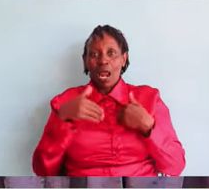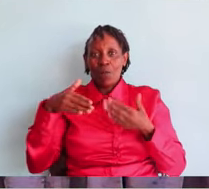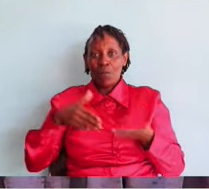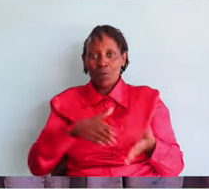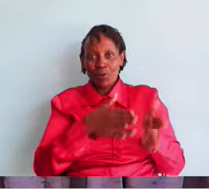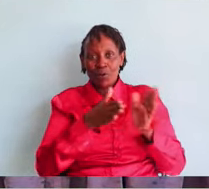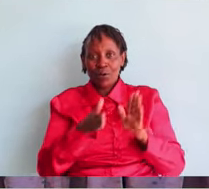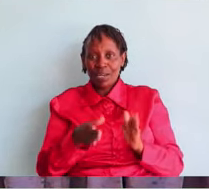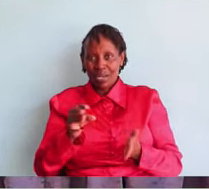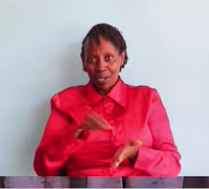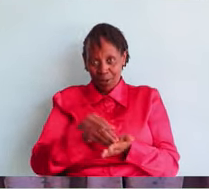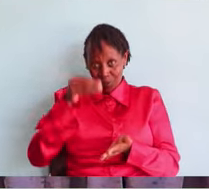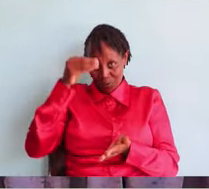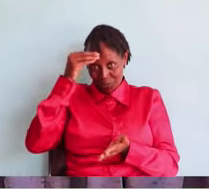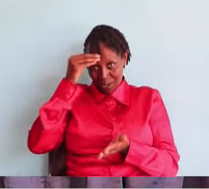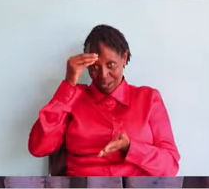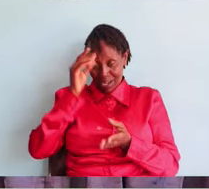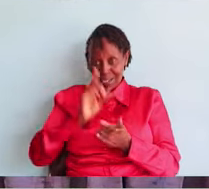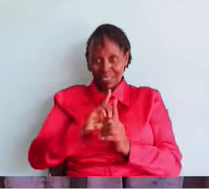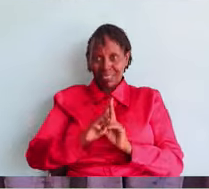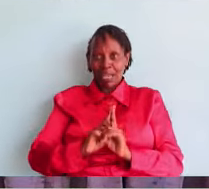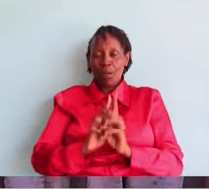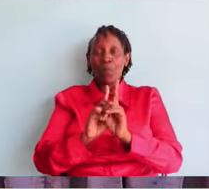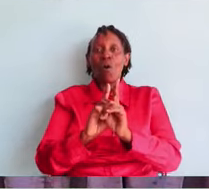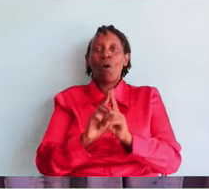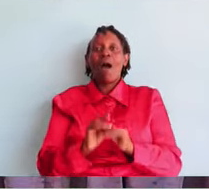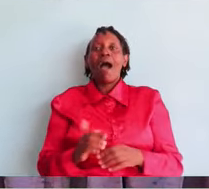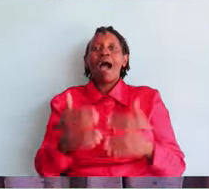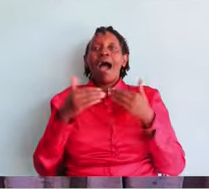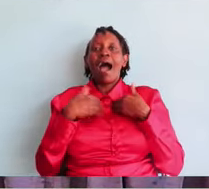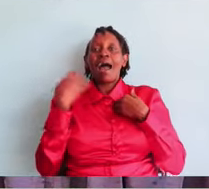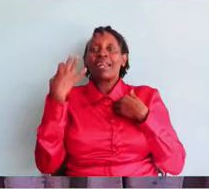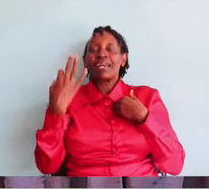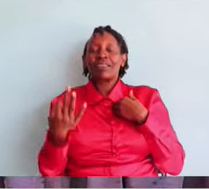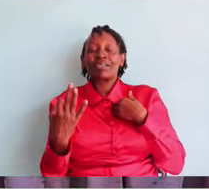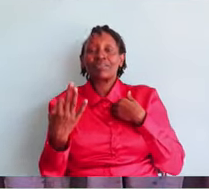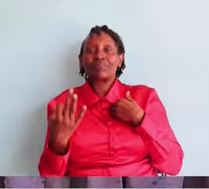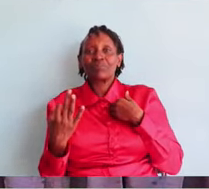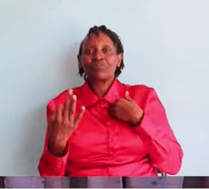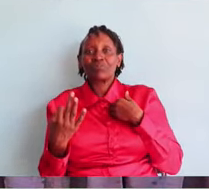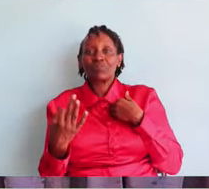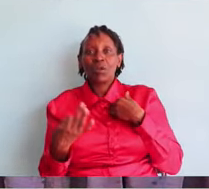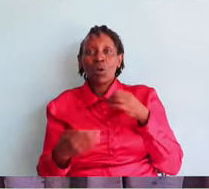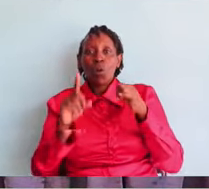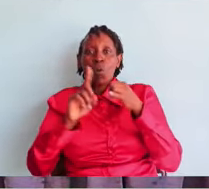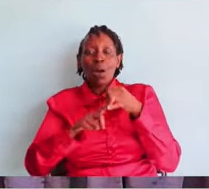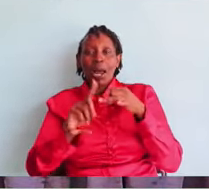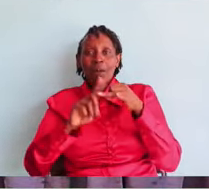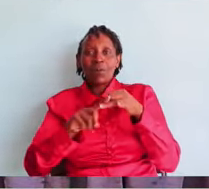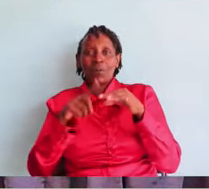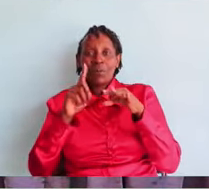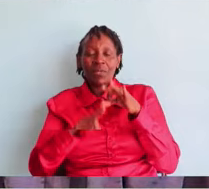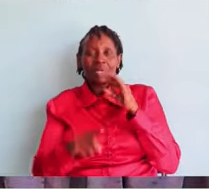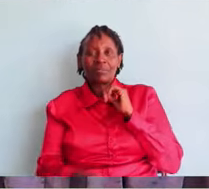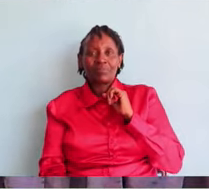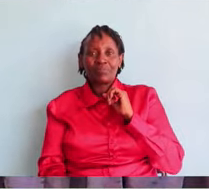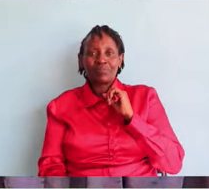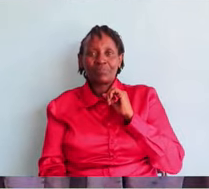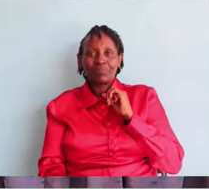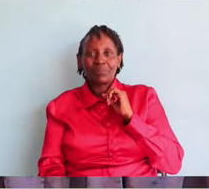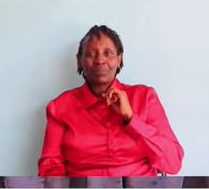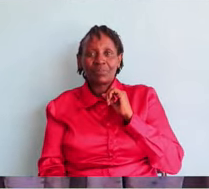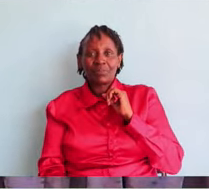class that saw 3 cohorts, you know, cohort 1, cohort 2, cohort 3, go through a study series